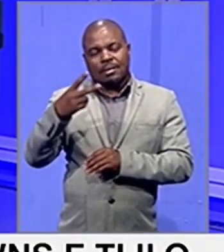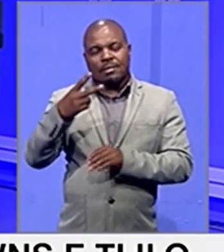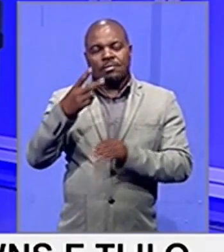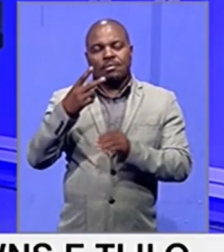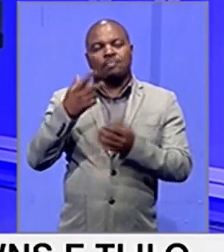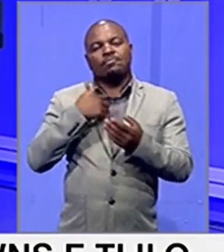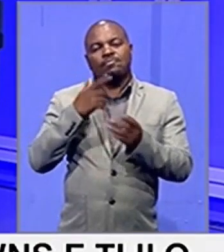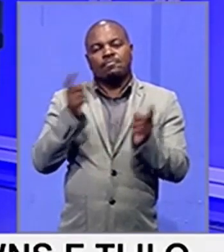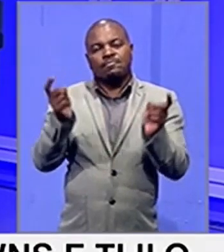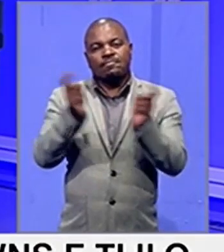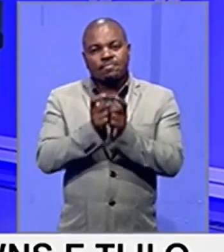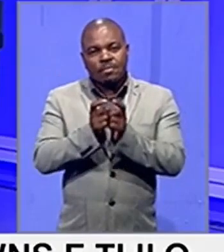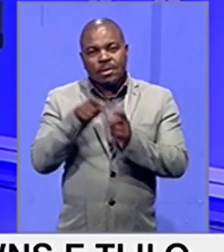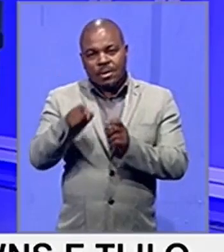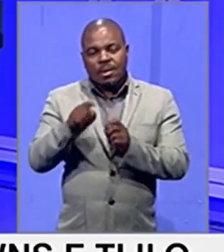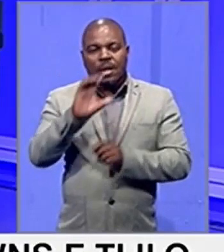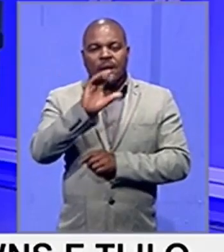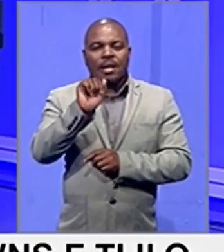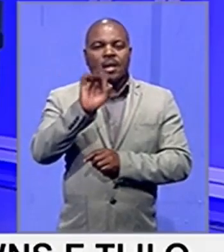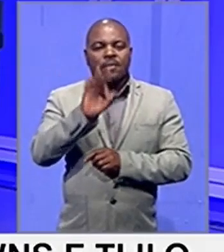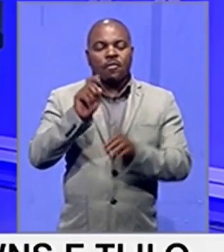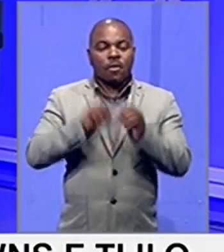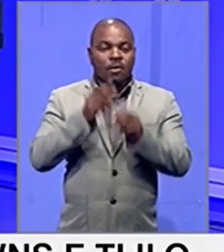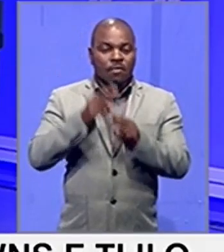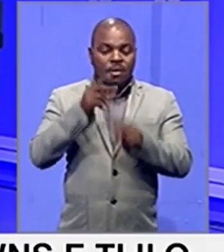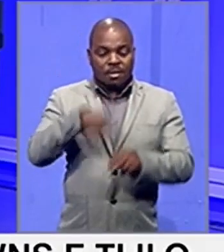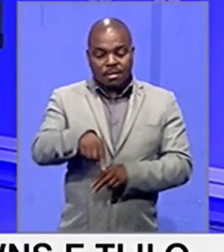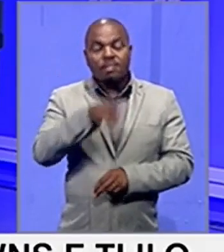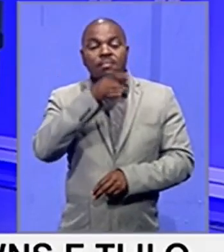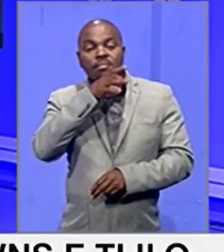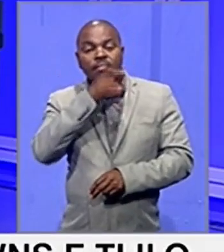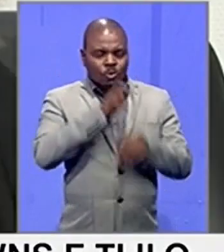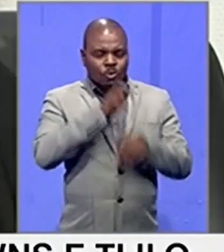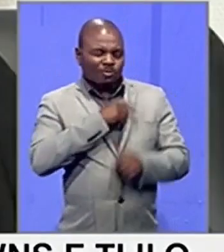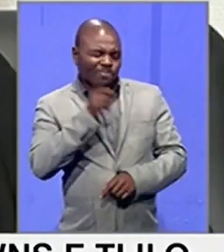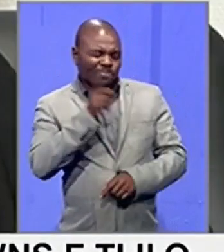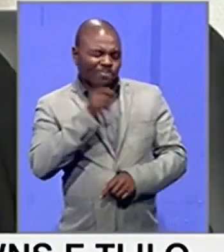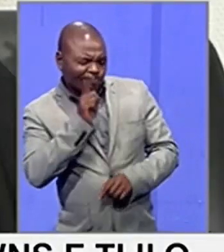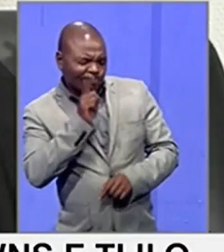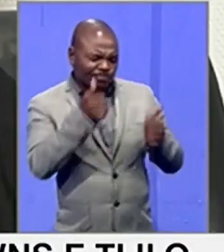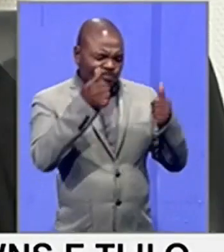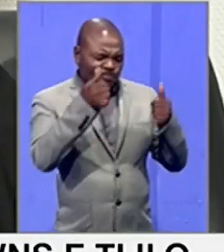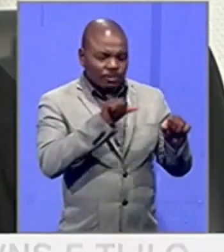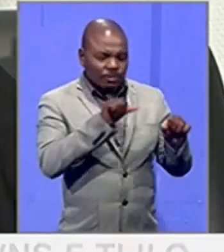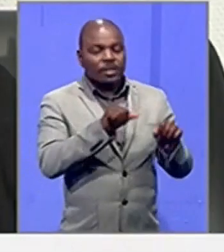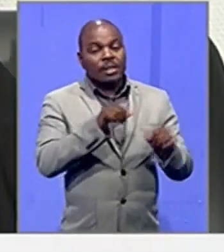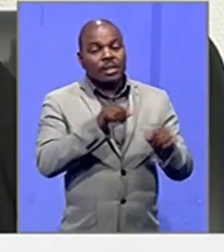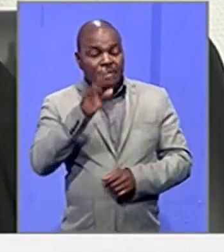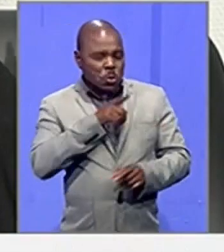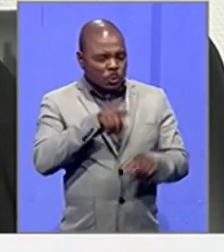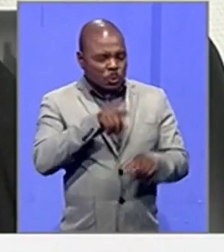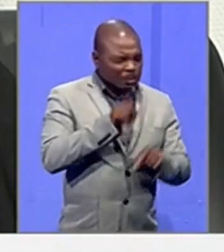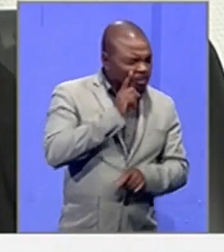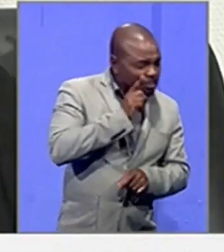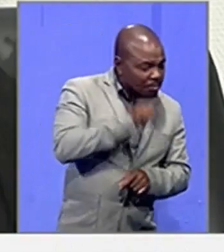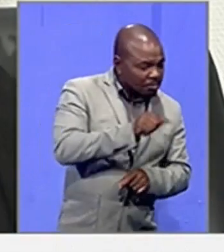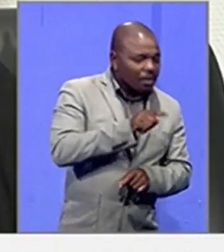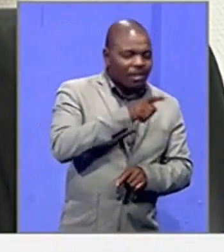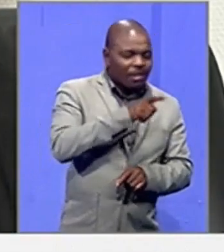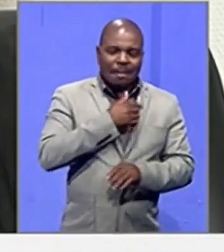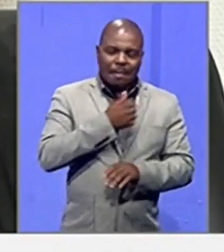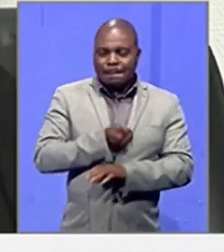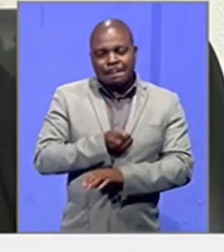di-quarter final tsa bompudi ba CAF ka Moqebelo ona o re yang go lebile. Mamelodi Sundowns characters have been tested. They tend to respond,